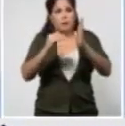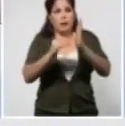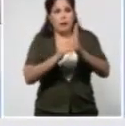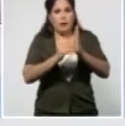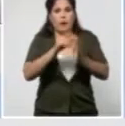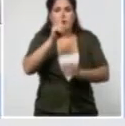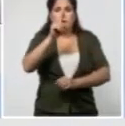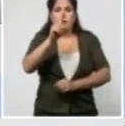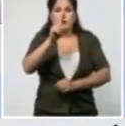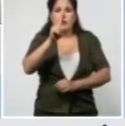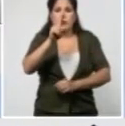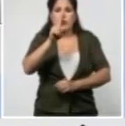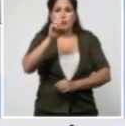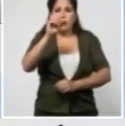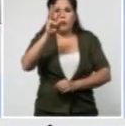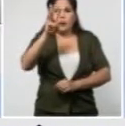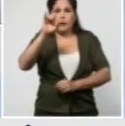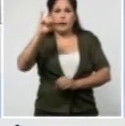reports